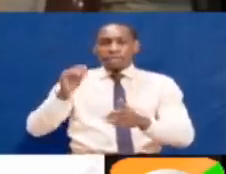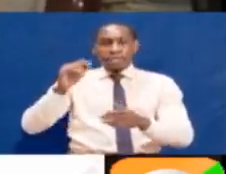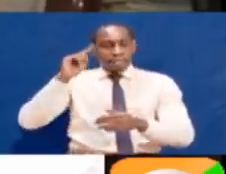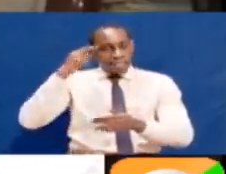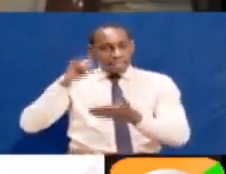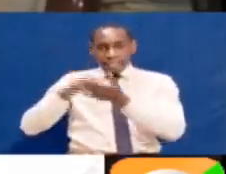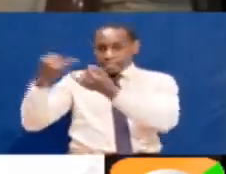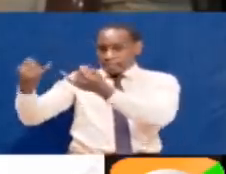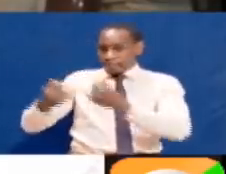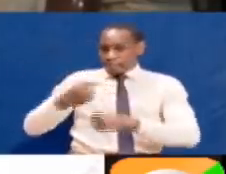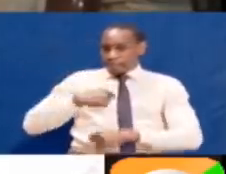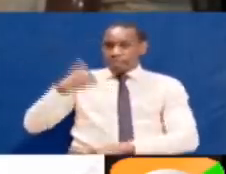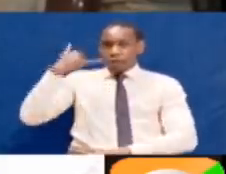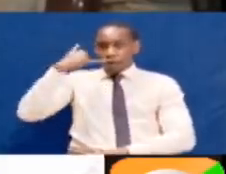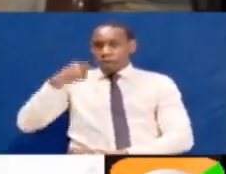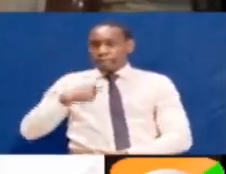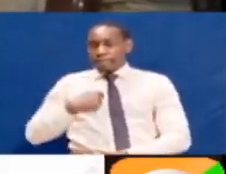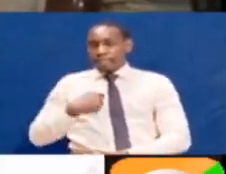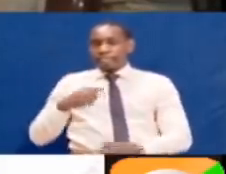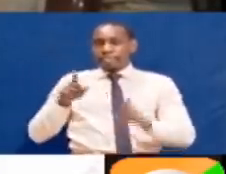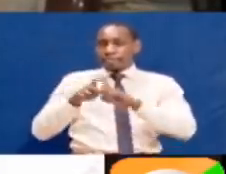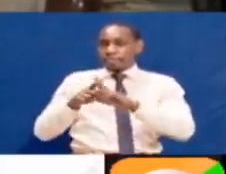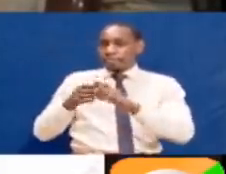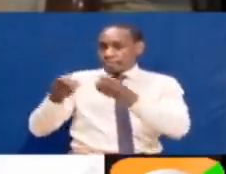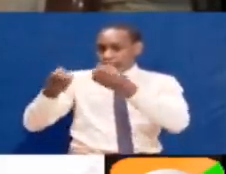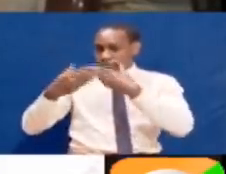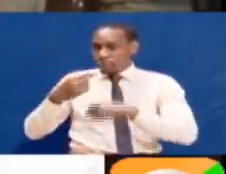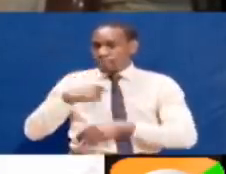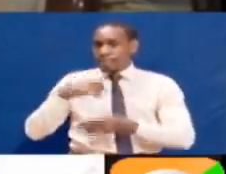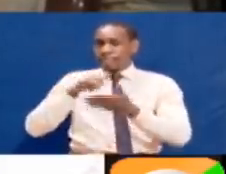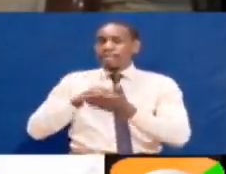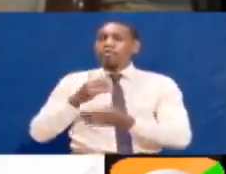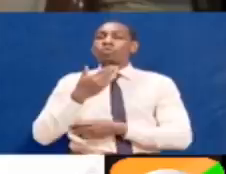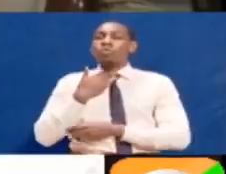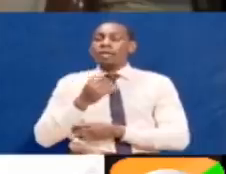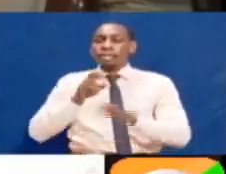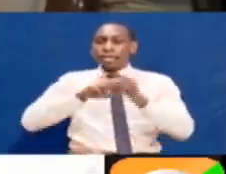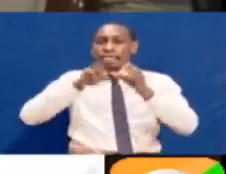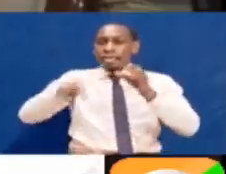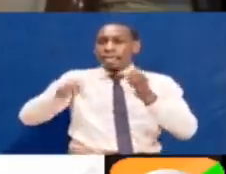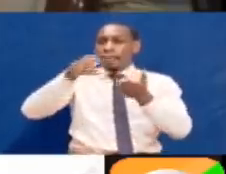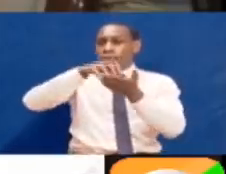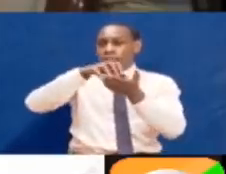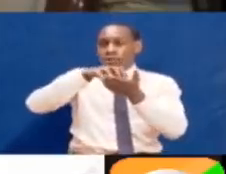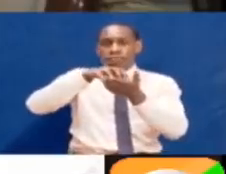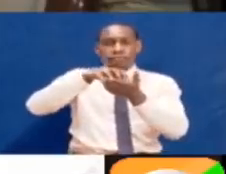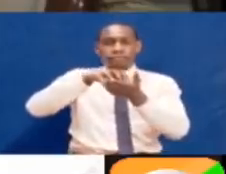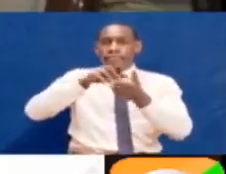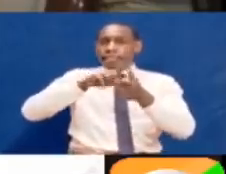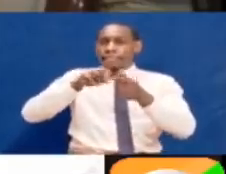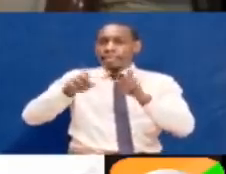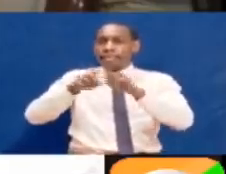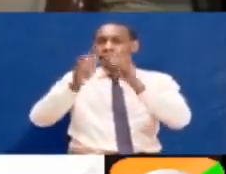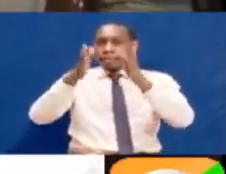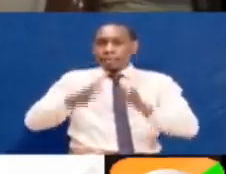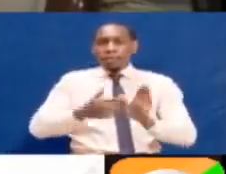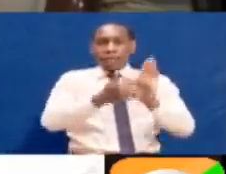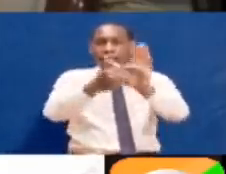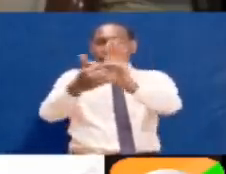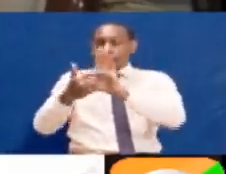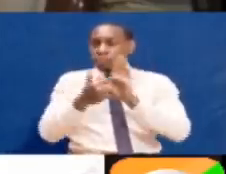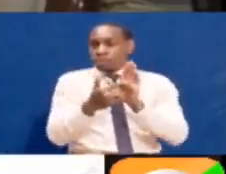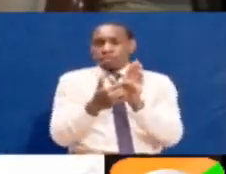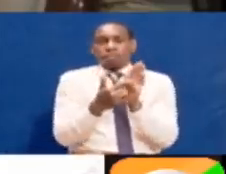me or called me or even had the courtesy to tell me that we would like you to resign from your position, then let them come